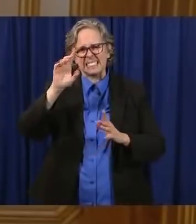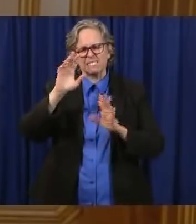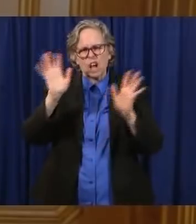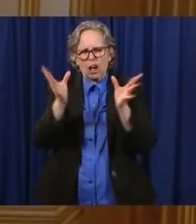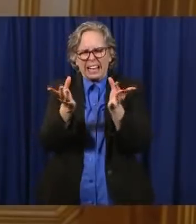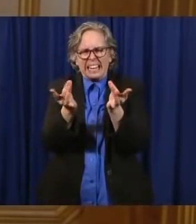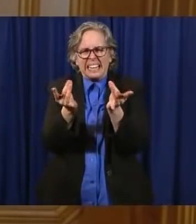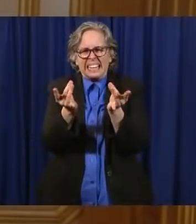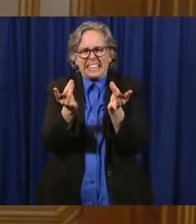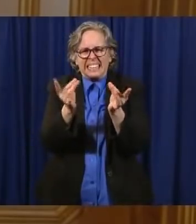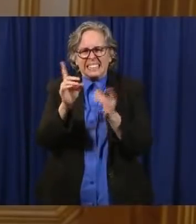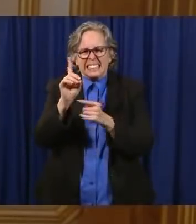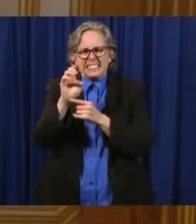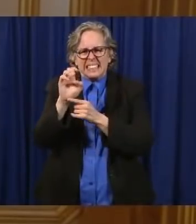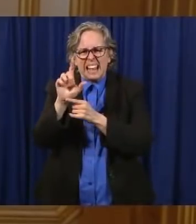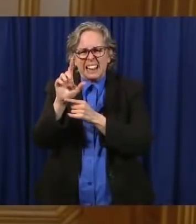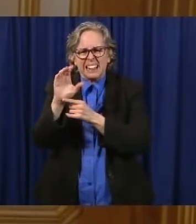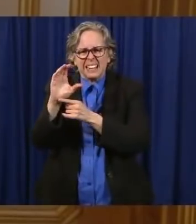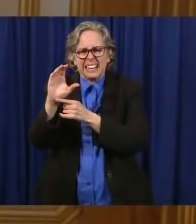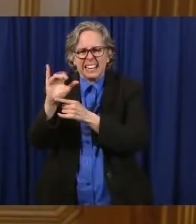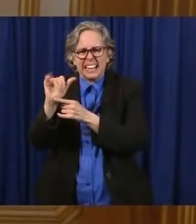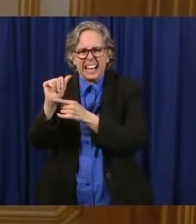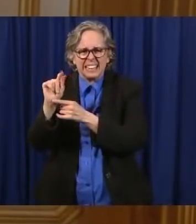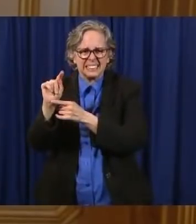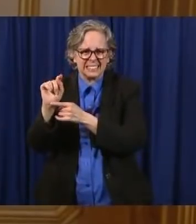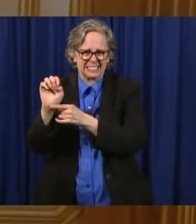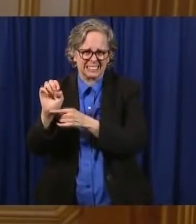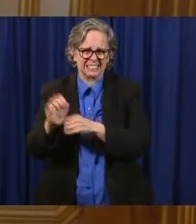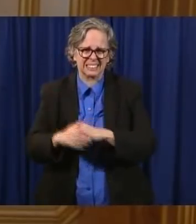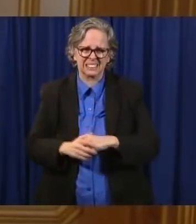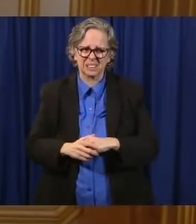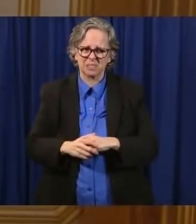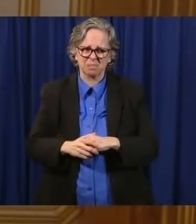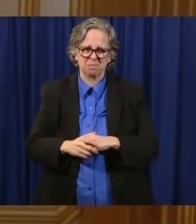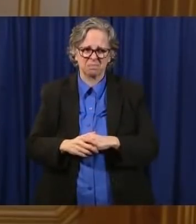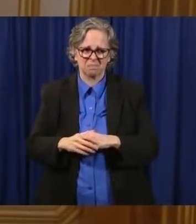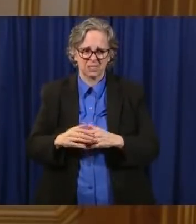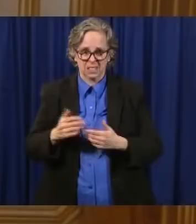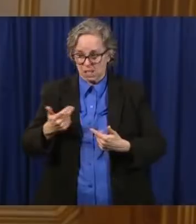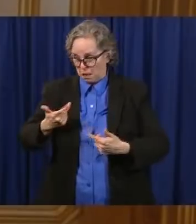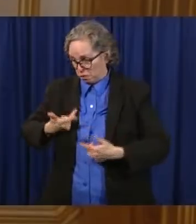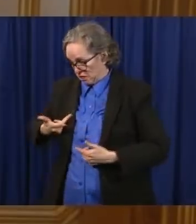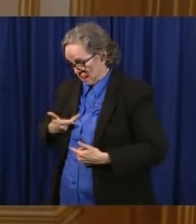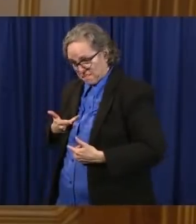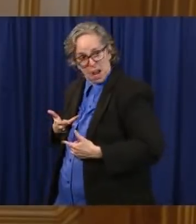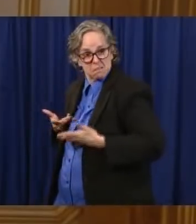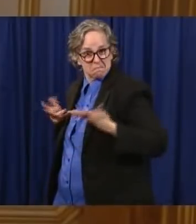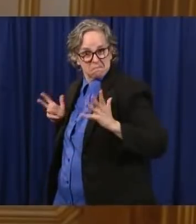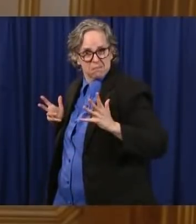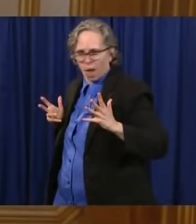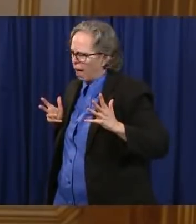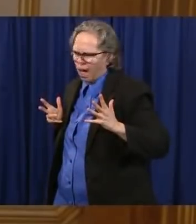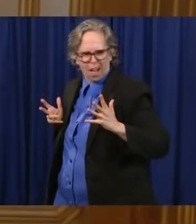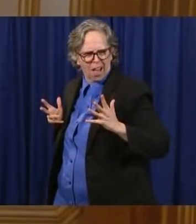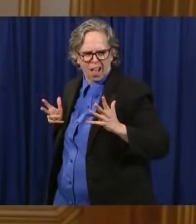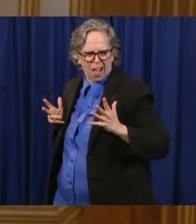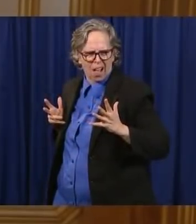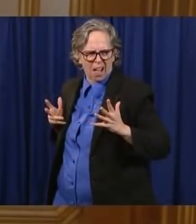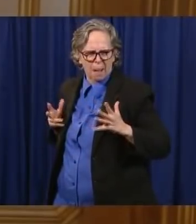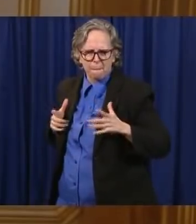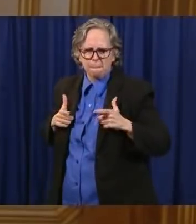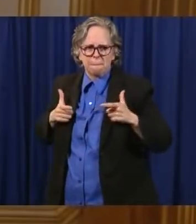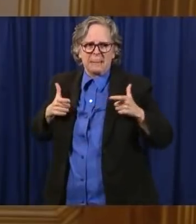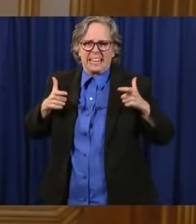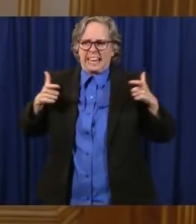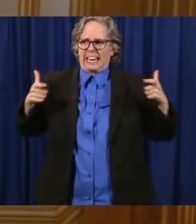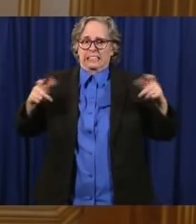not just Dr. Acton, Mike DeWine, John Husted. It takes a big team behind us, but ultimately